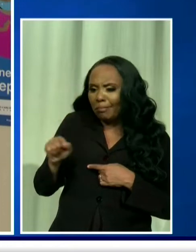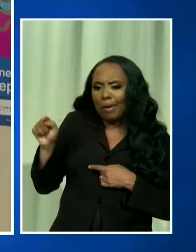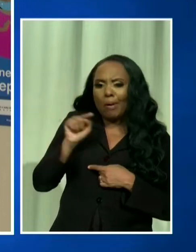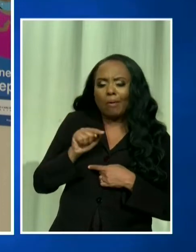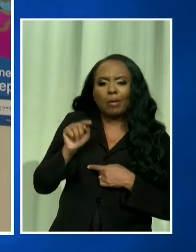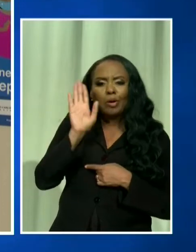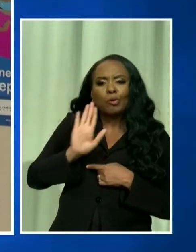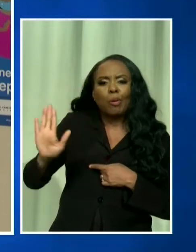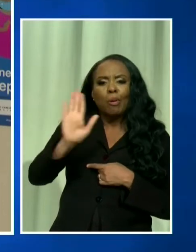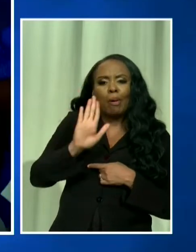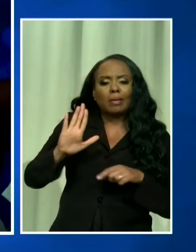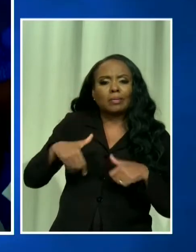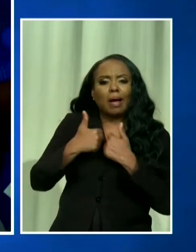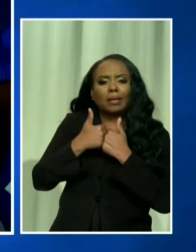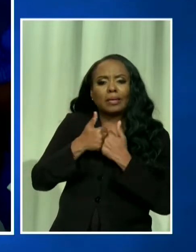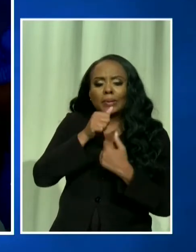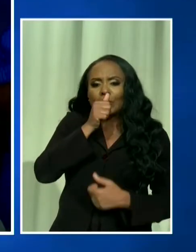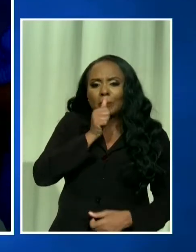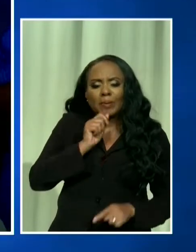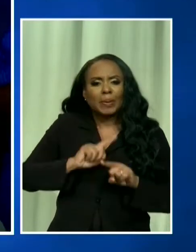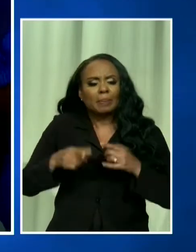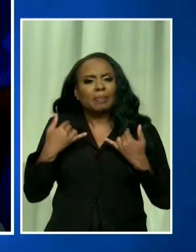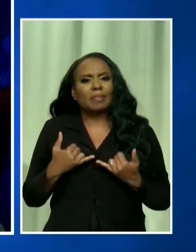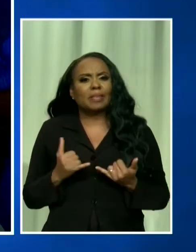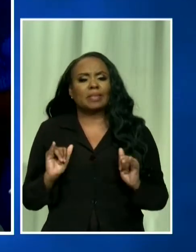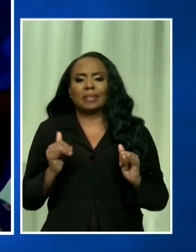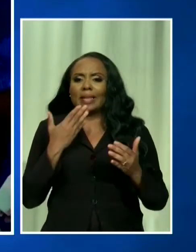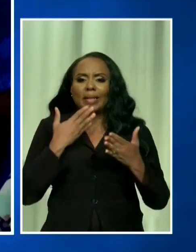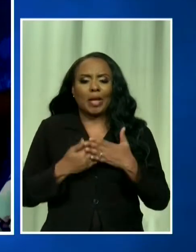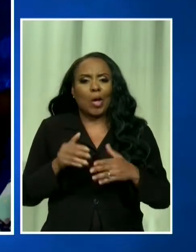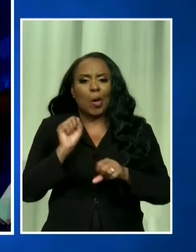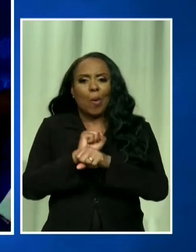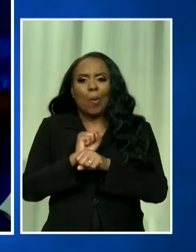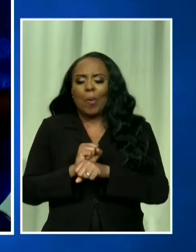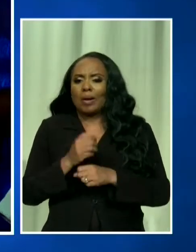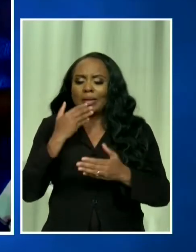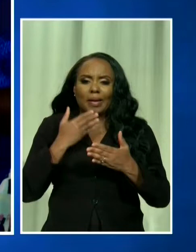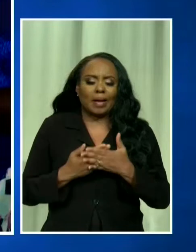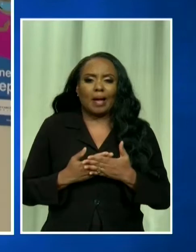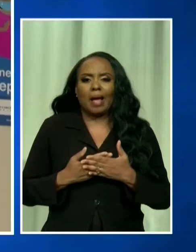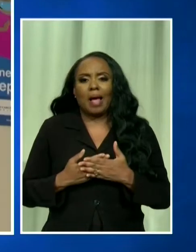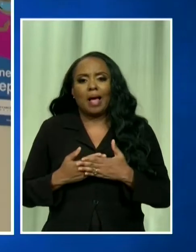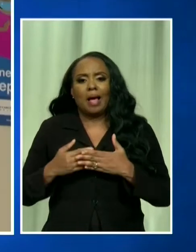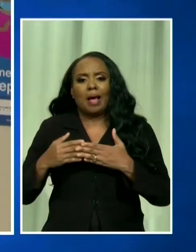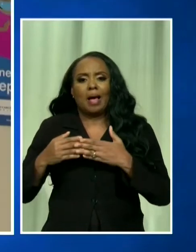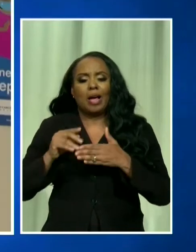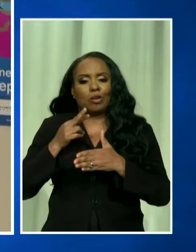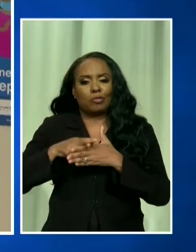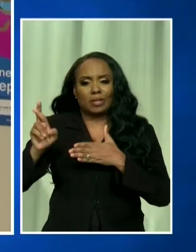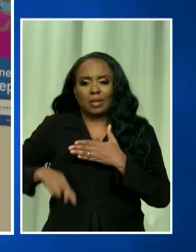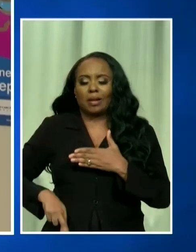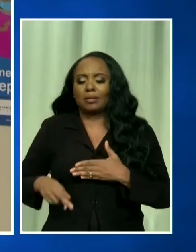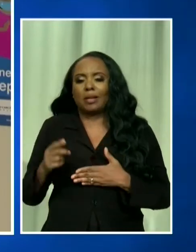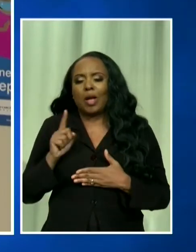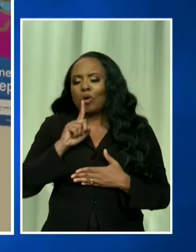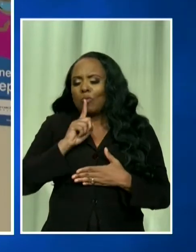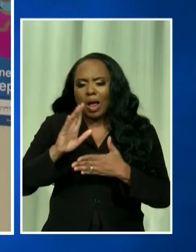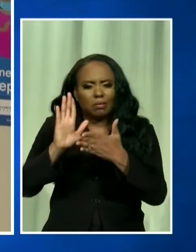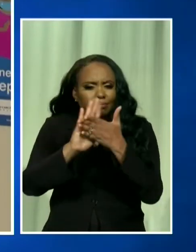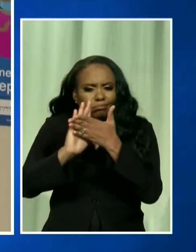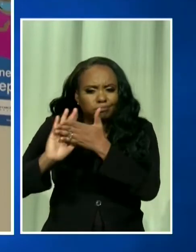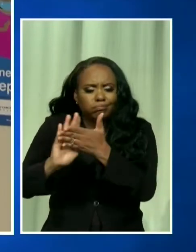despite that, to perform so well in the examination, I bow to you. You have not let